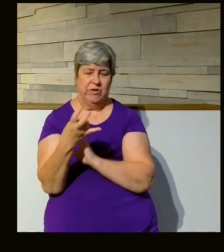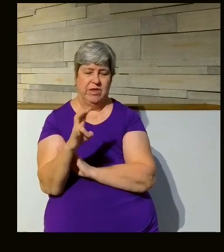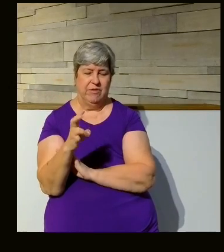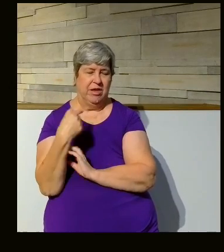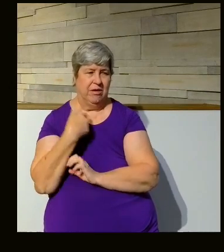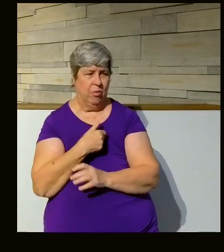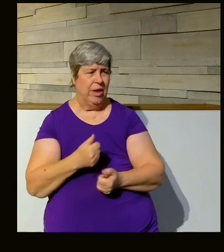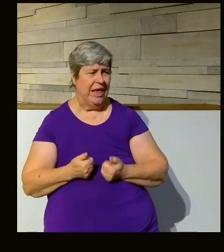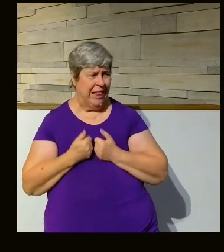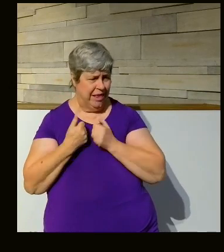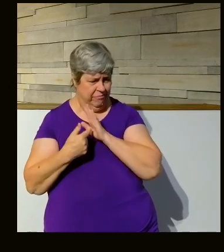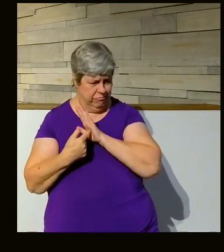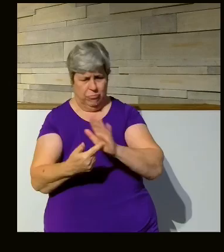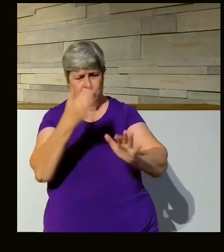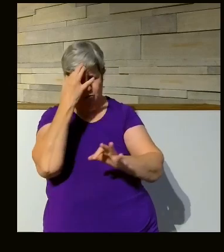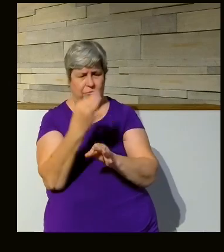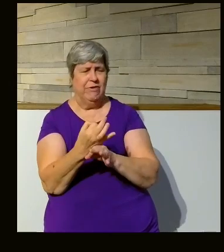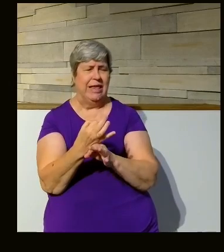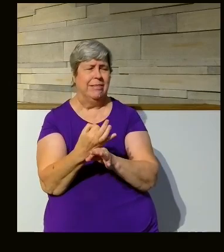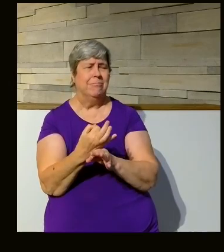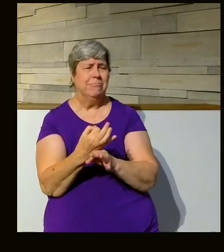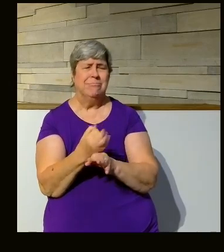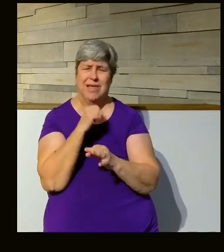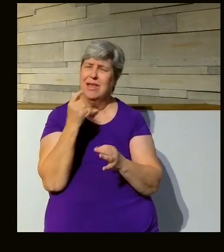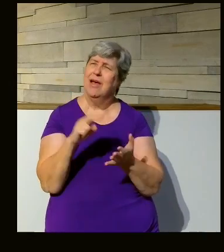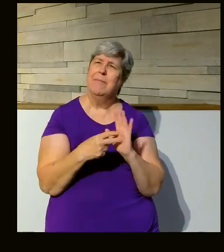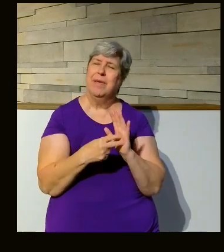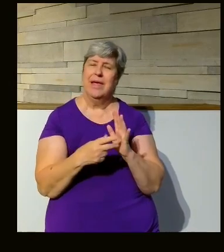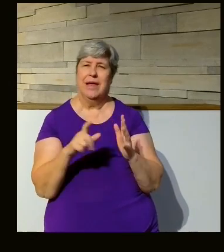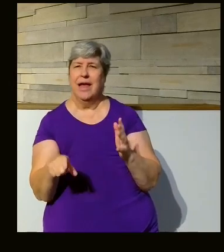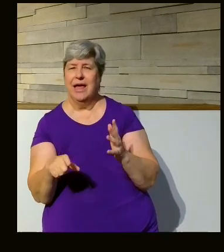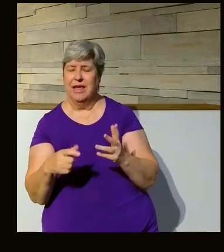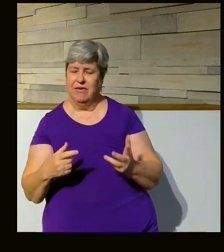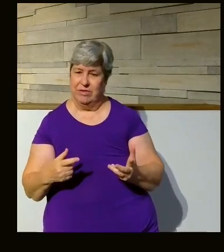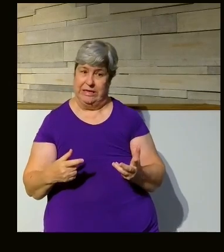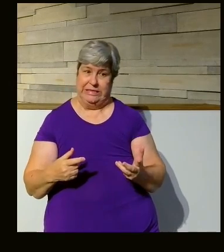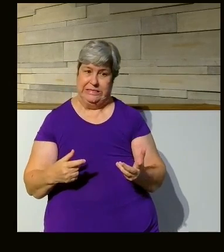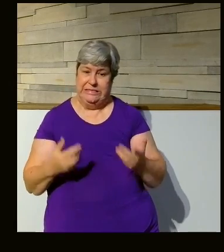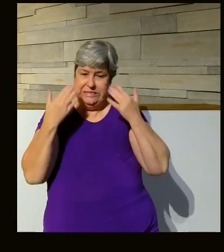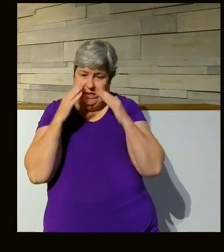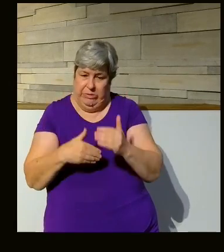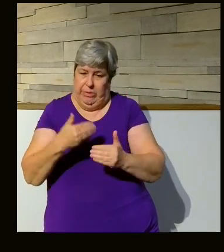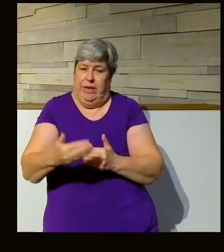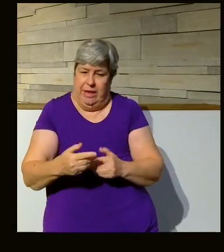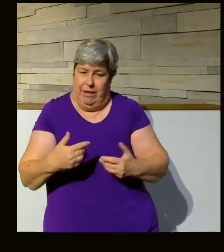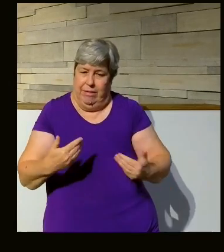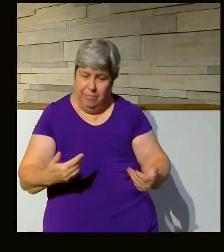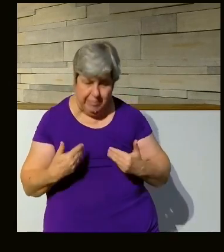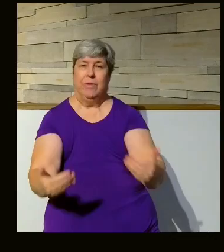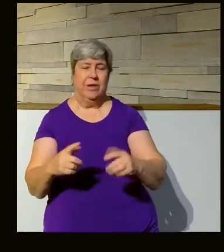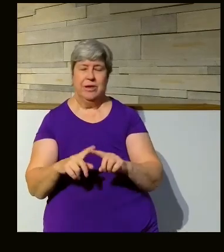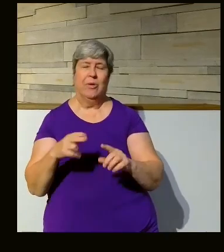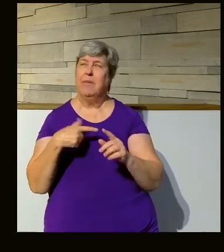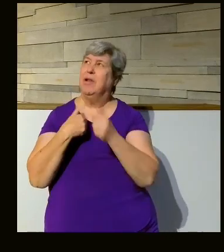we live out our faith. Living by faith, just it doesn't always mean I've got to step out into nowhere. Living the faith means I'm going to follow